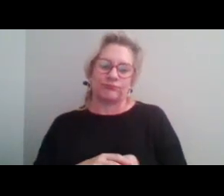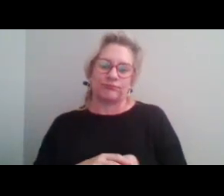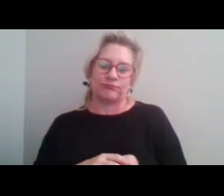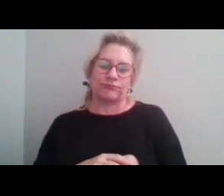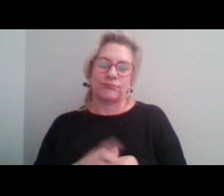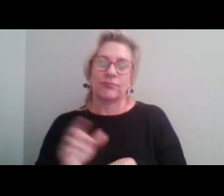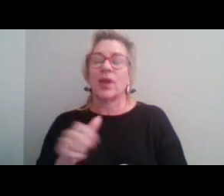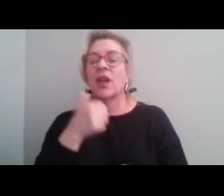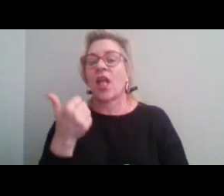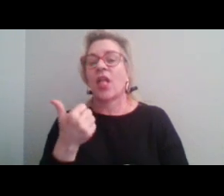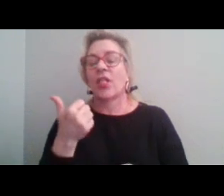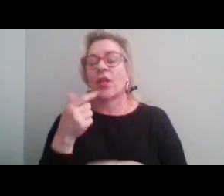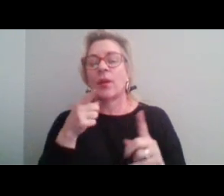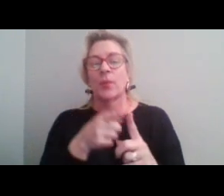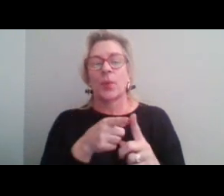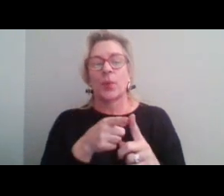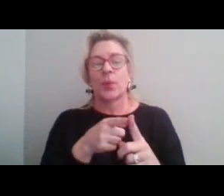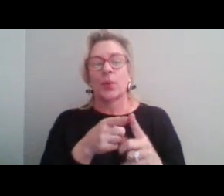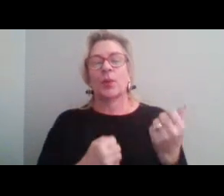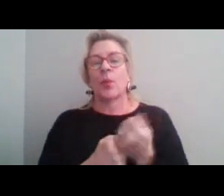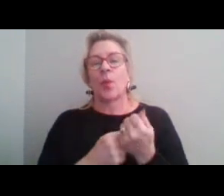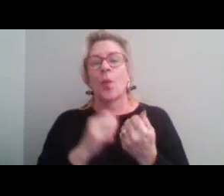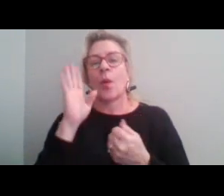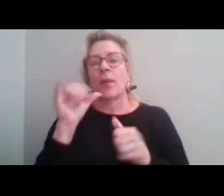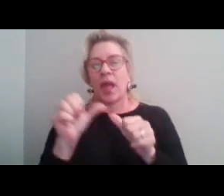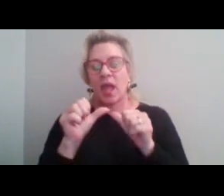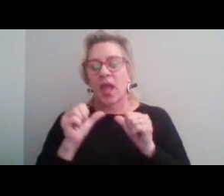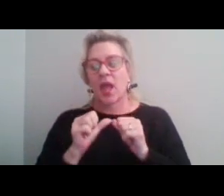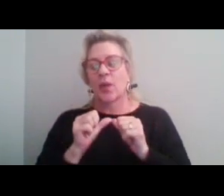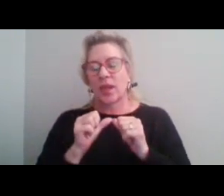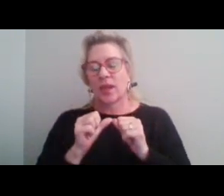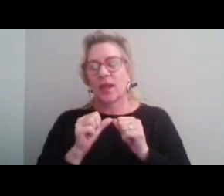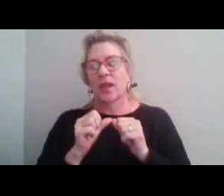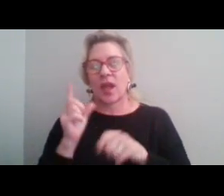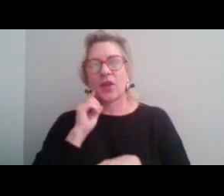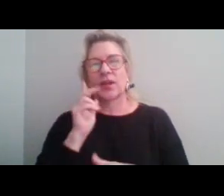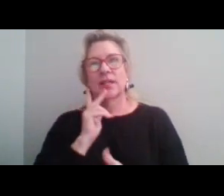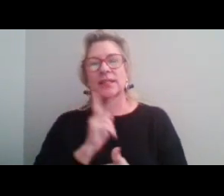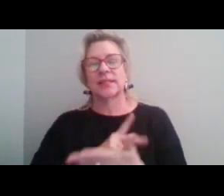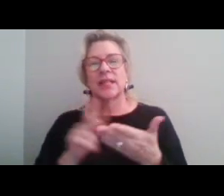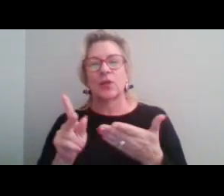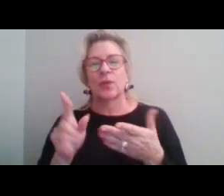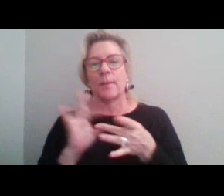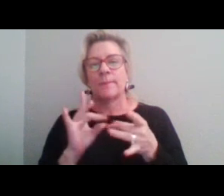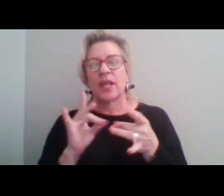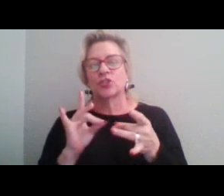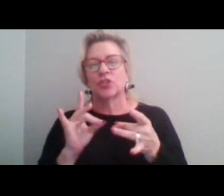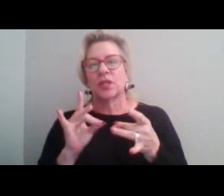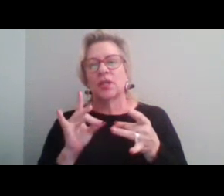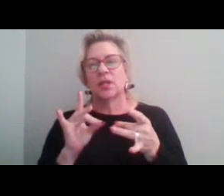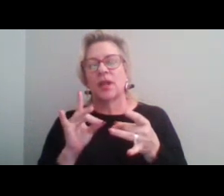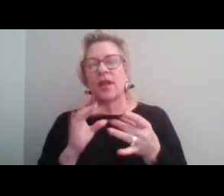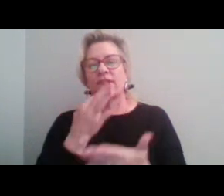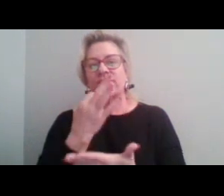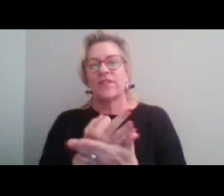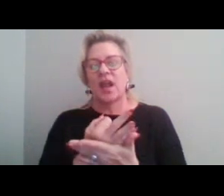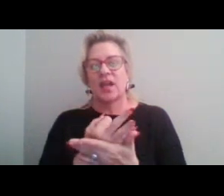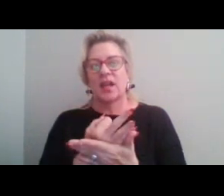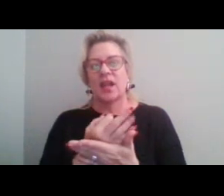The other thing that we're doing that's important in the Bay Area, I heard Secretary Omoshakun mention the funding available for